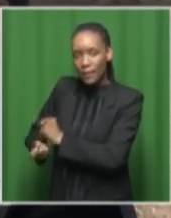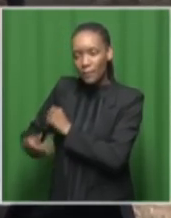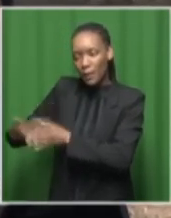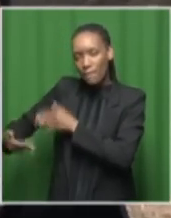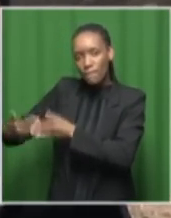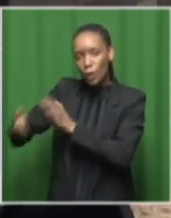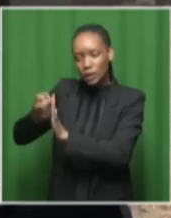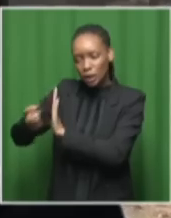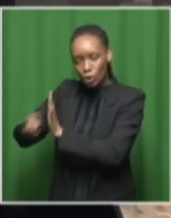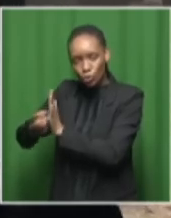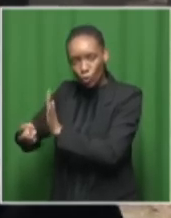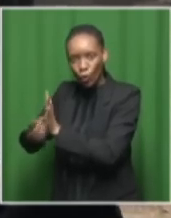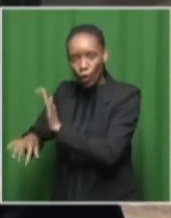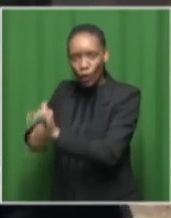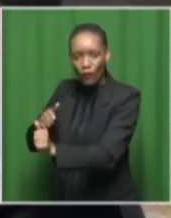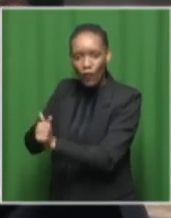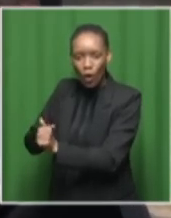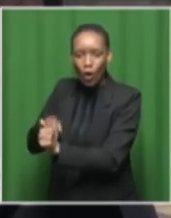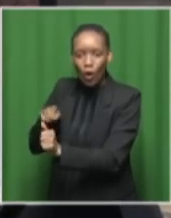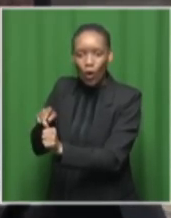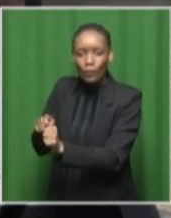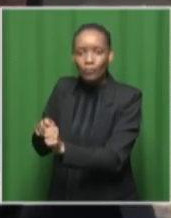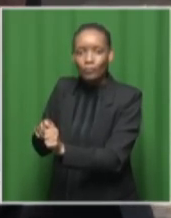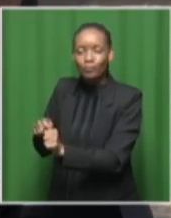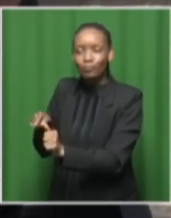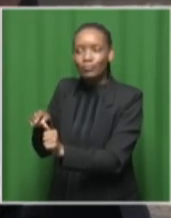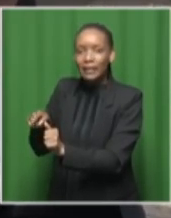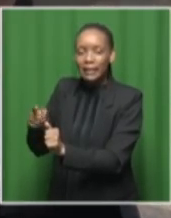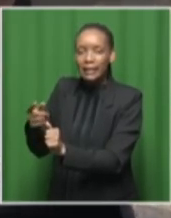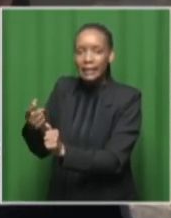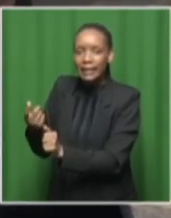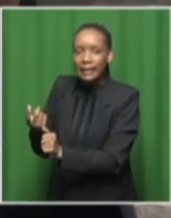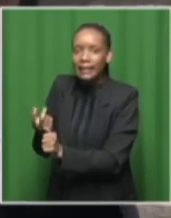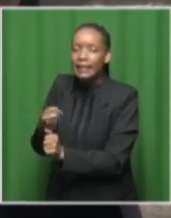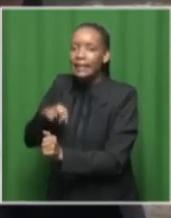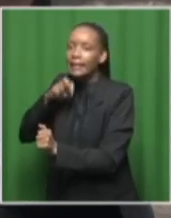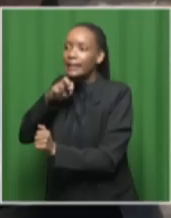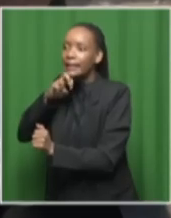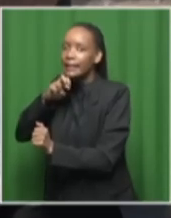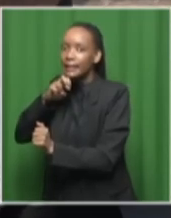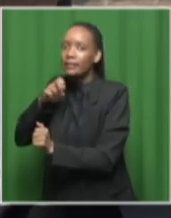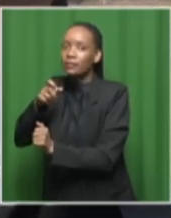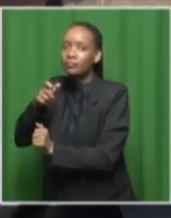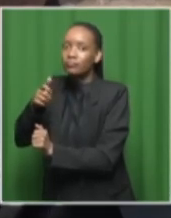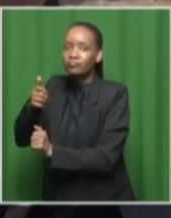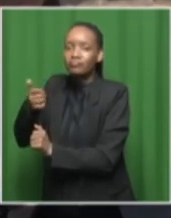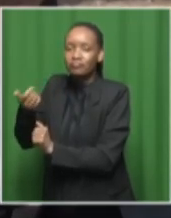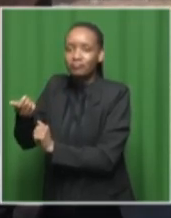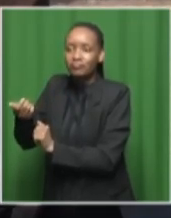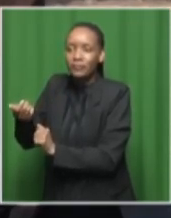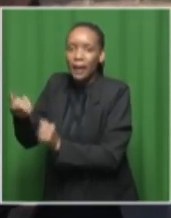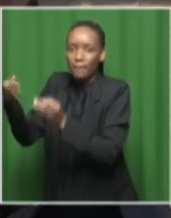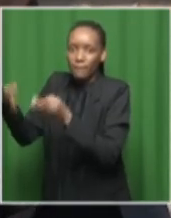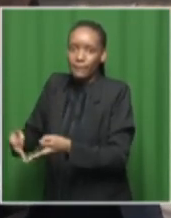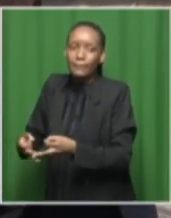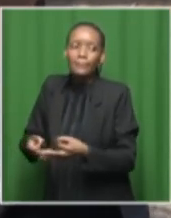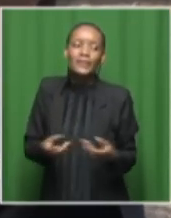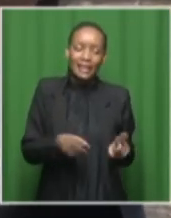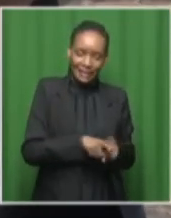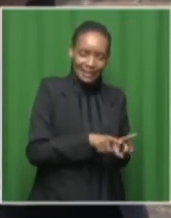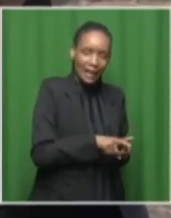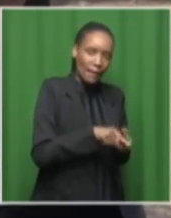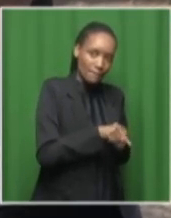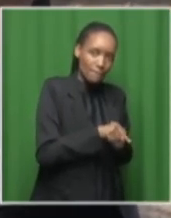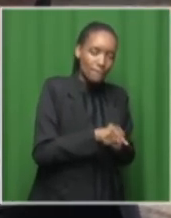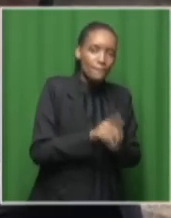king's planting. And so we're likely going to see the same happen here. We saw mourners trickling